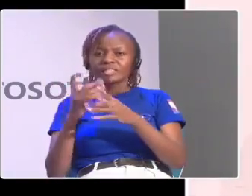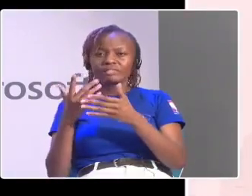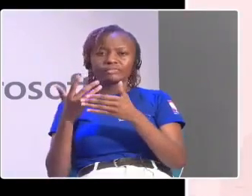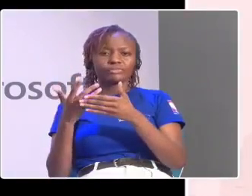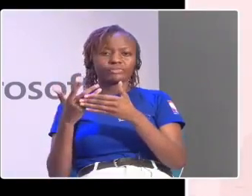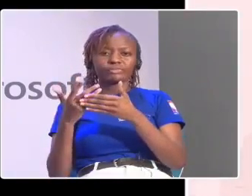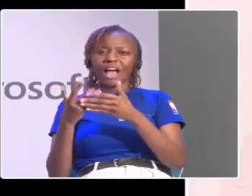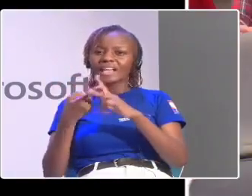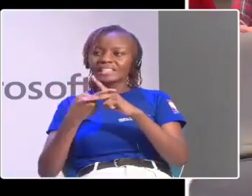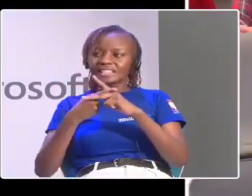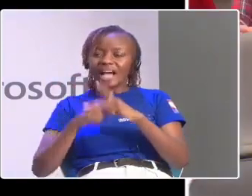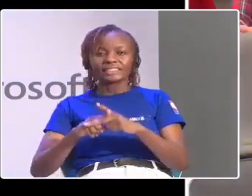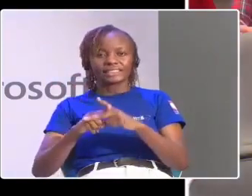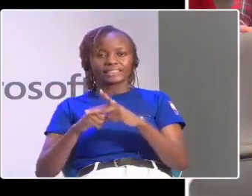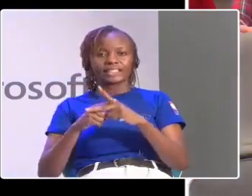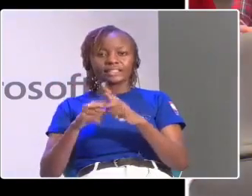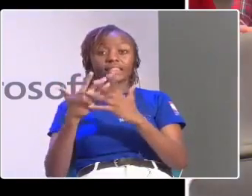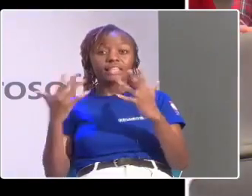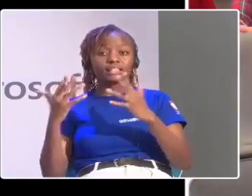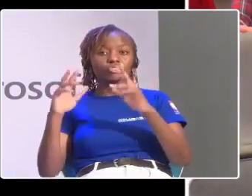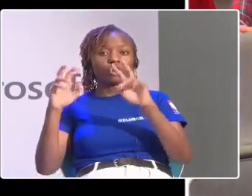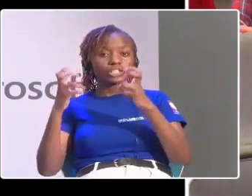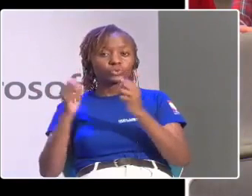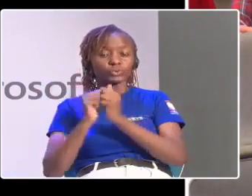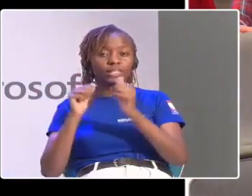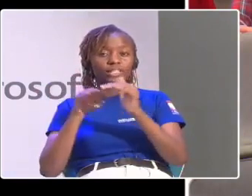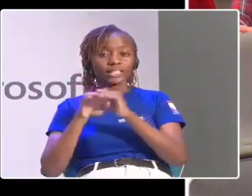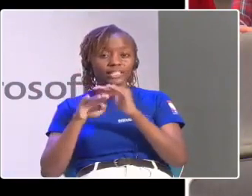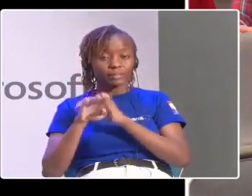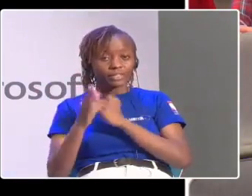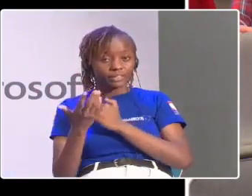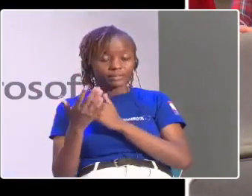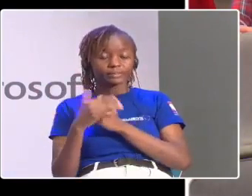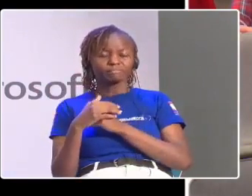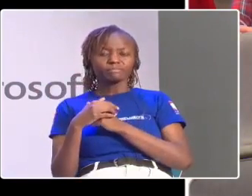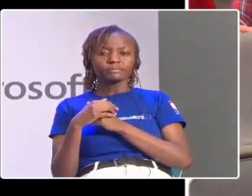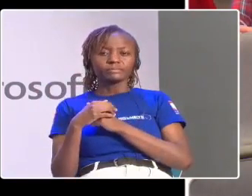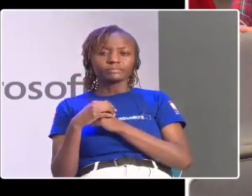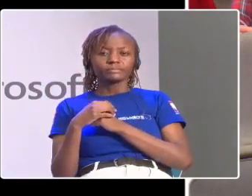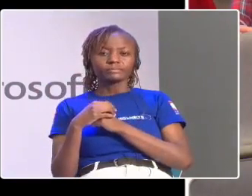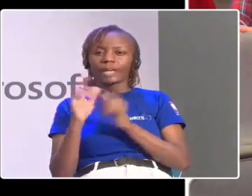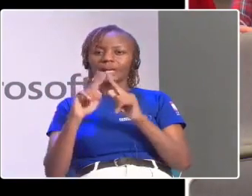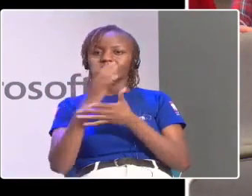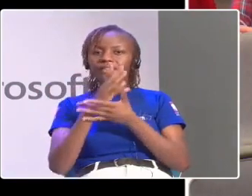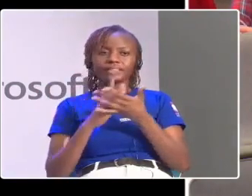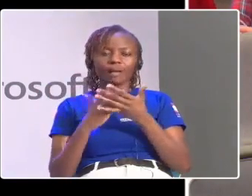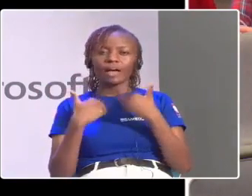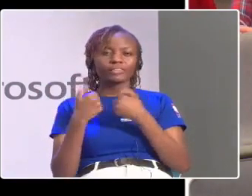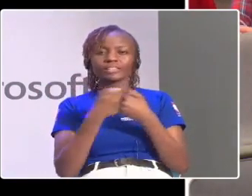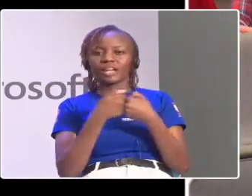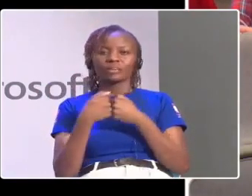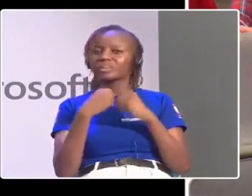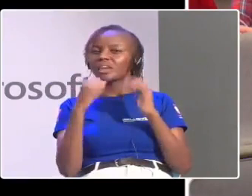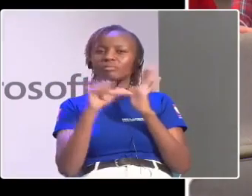Google. And so we're constantly, I've been put on any number of calls where they say, so-and-so is struggling with this problem. If you